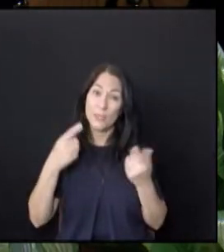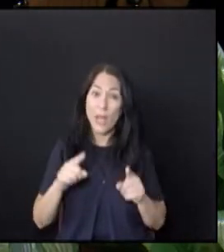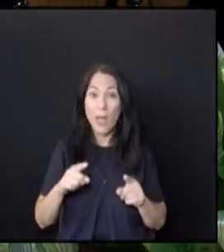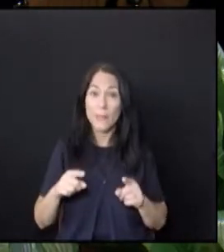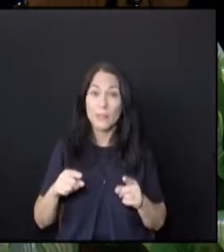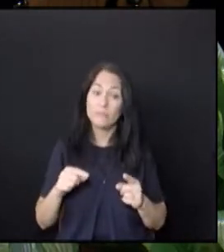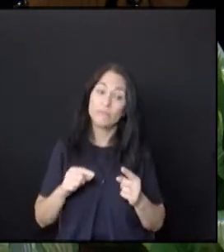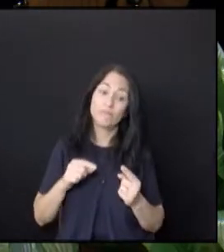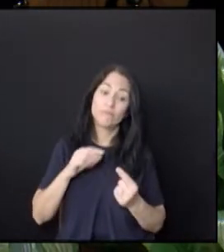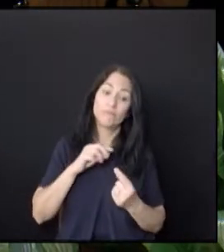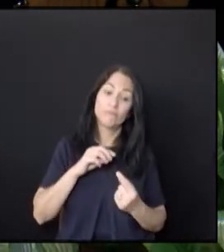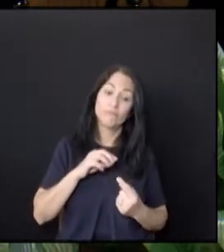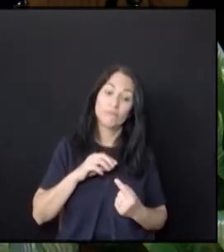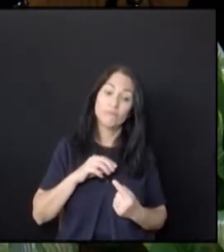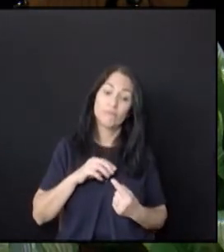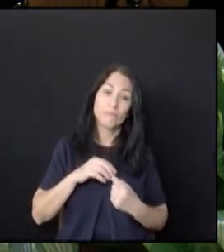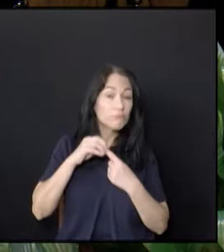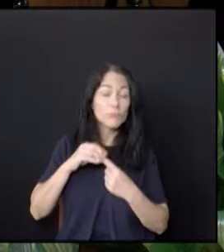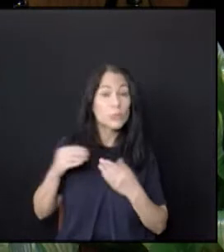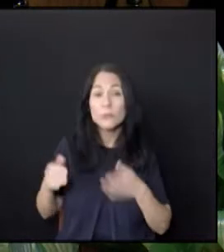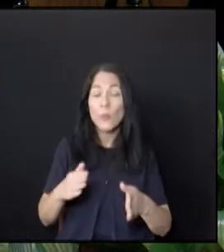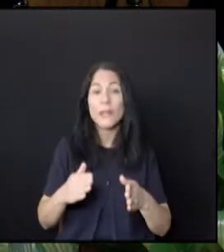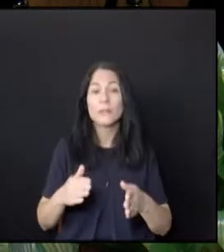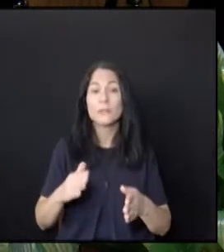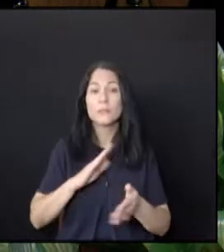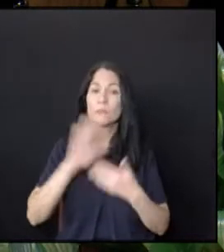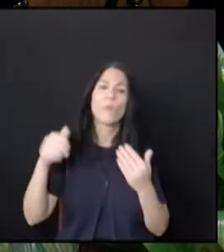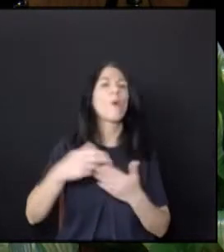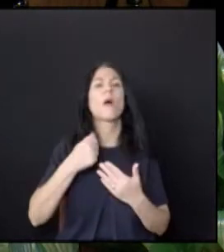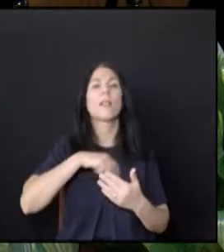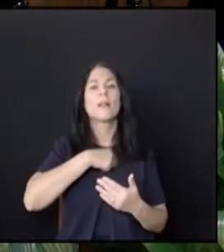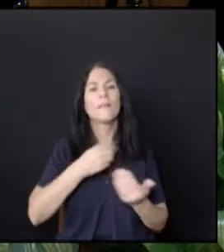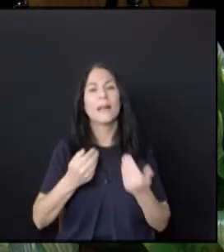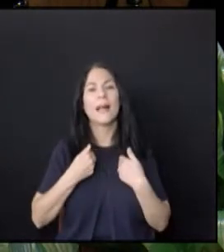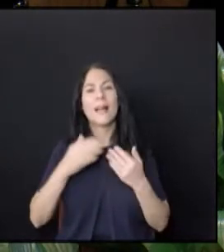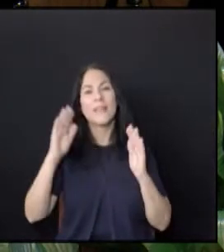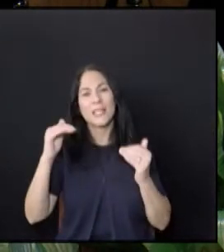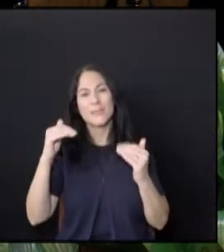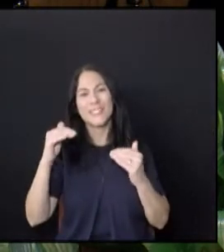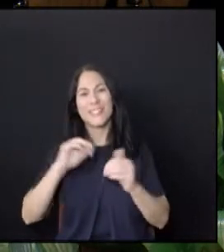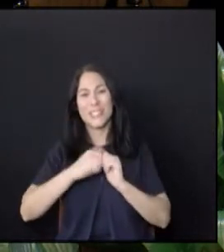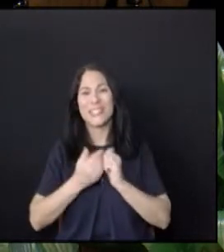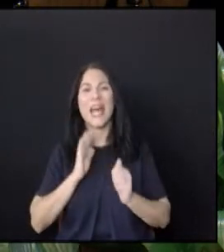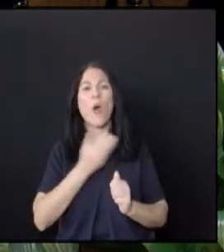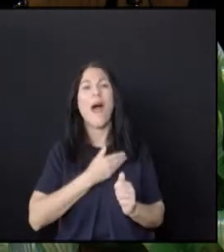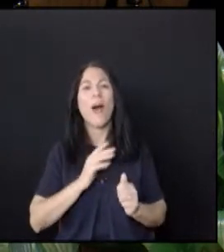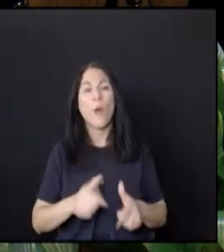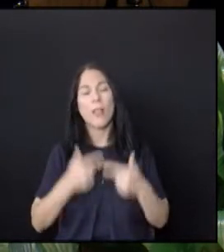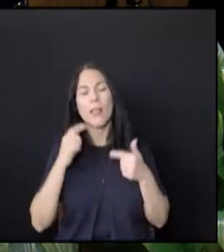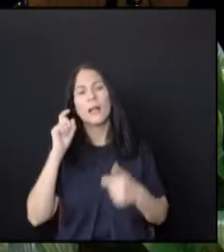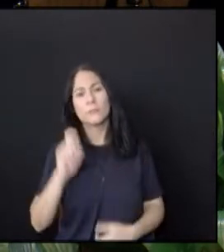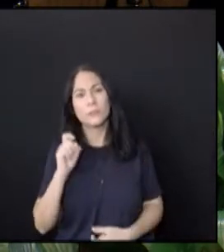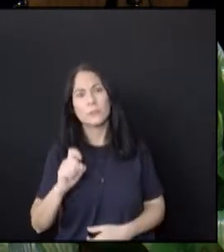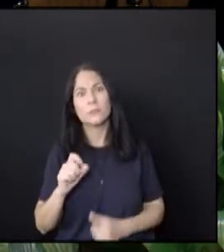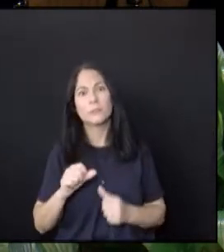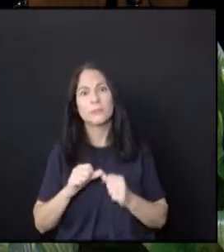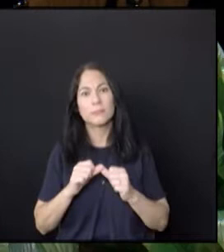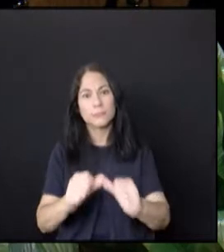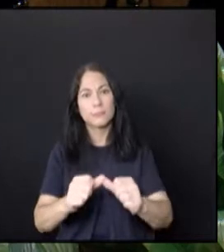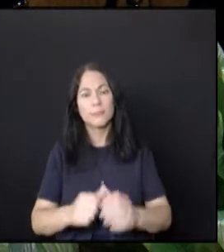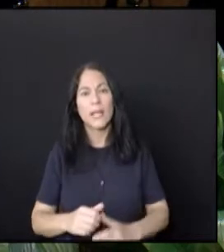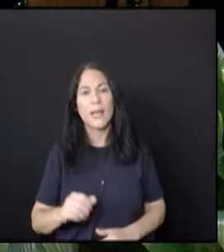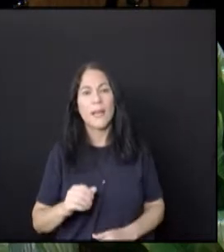ways. Every single one of us has expectations for how our lives are supposed to be. We have expectations